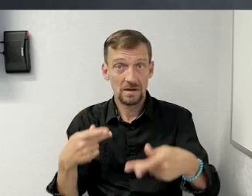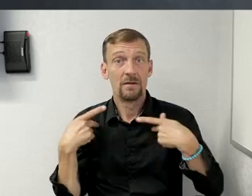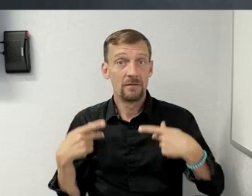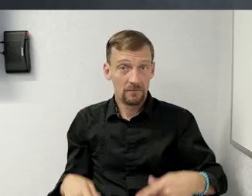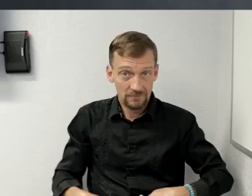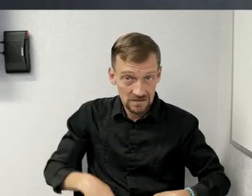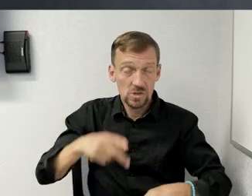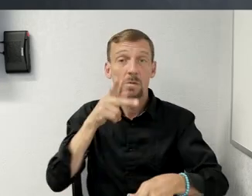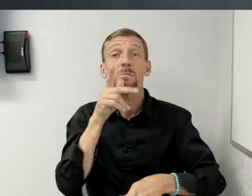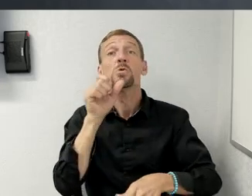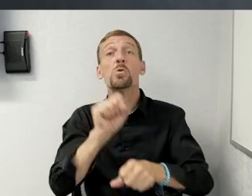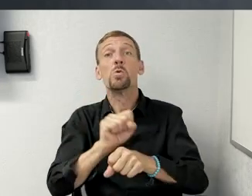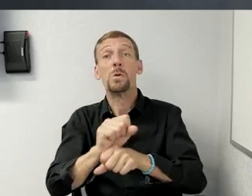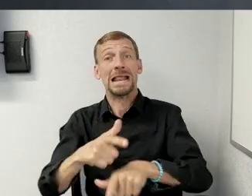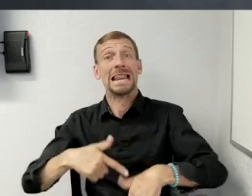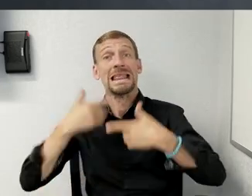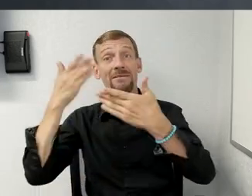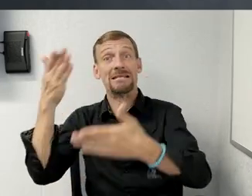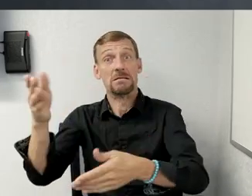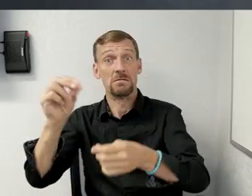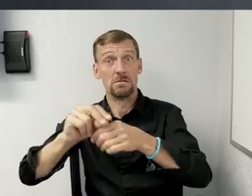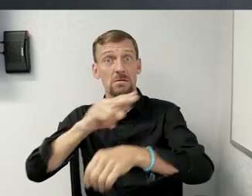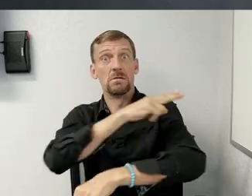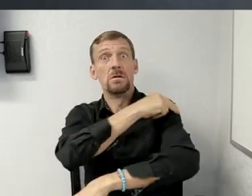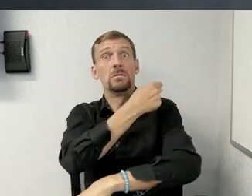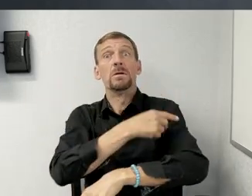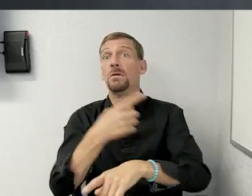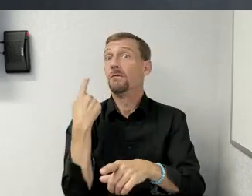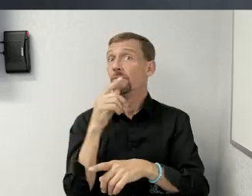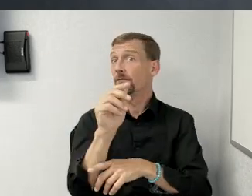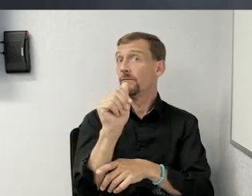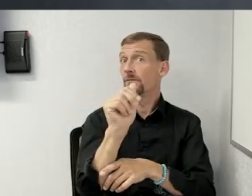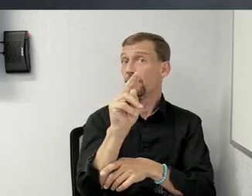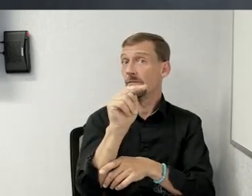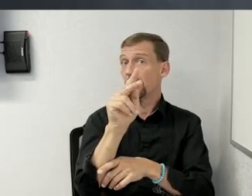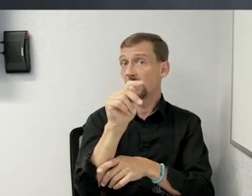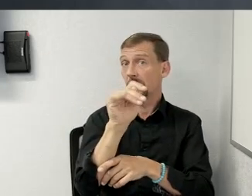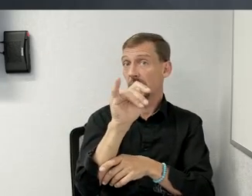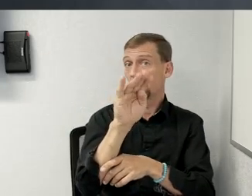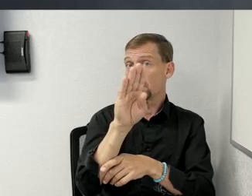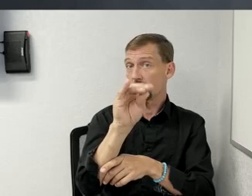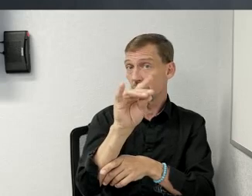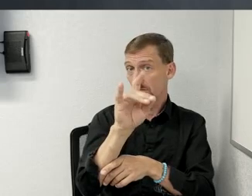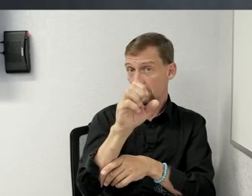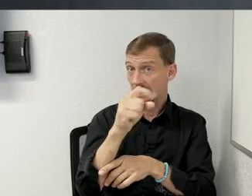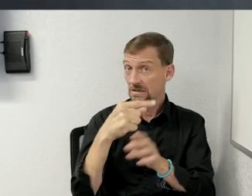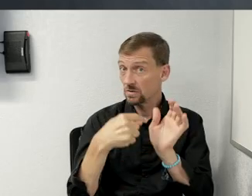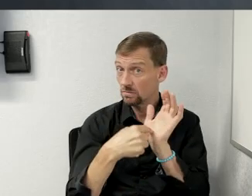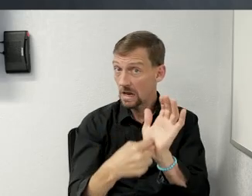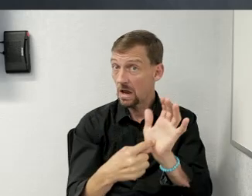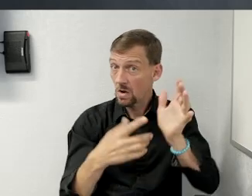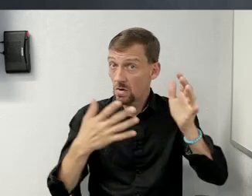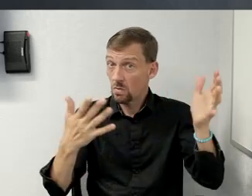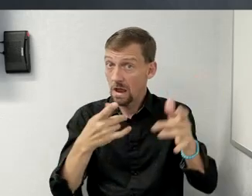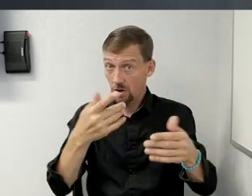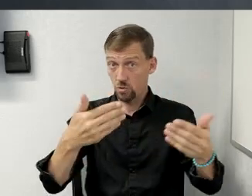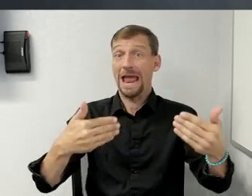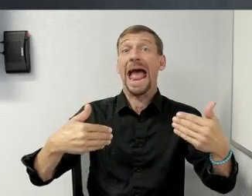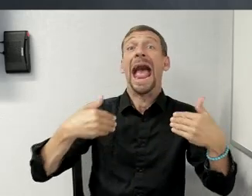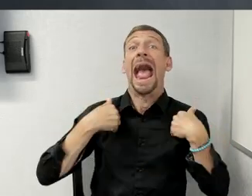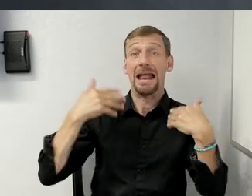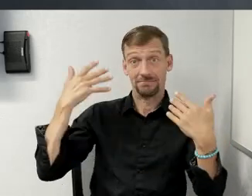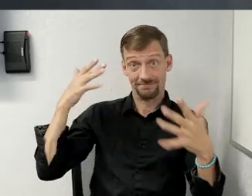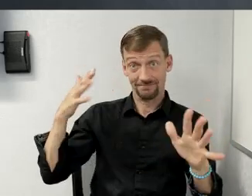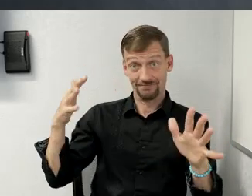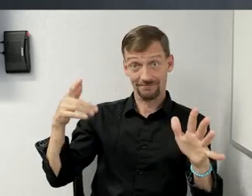our residents for the antibodies. And again, the antibodies indicate that you had the virus.